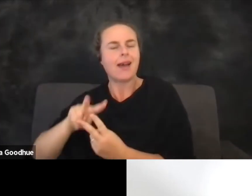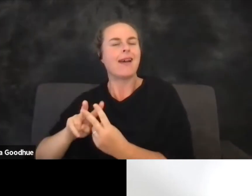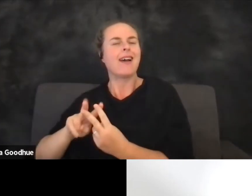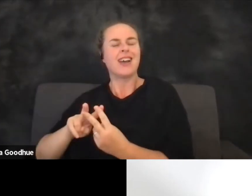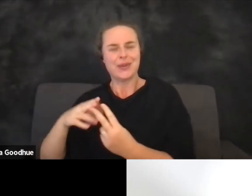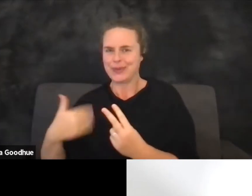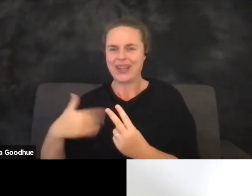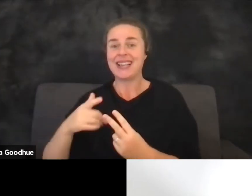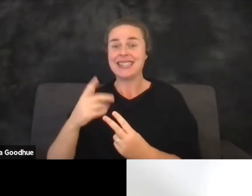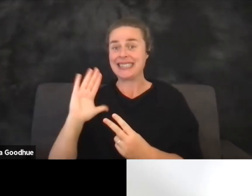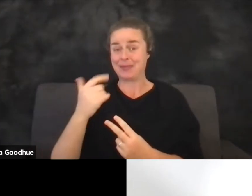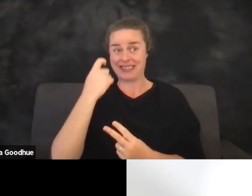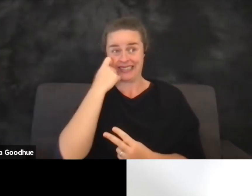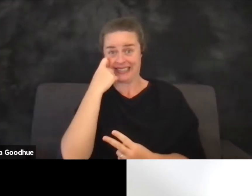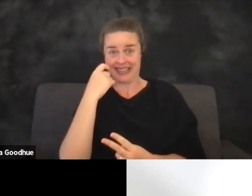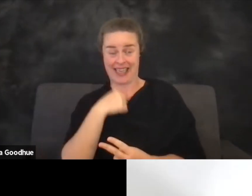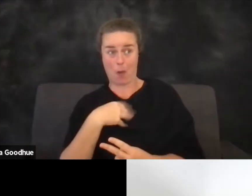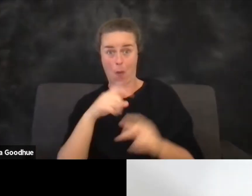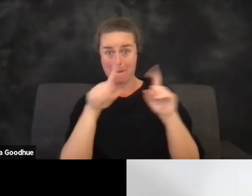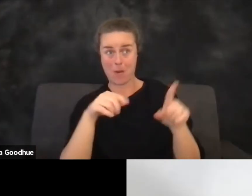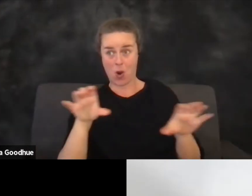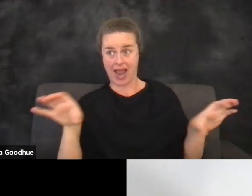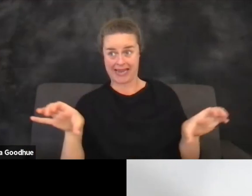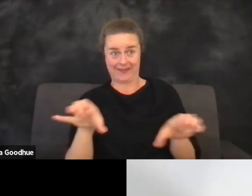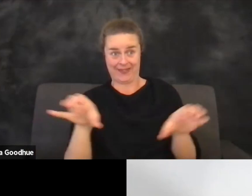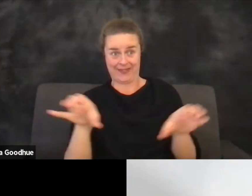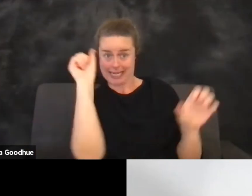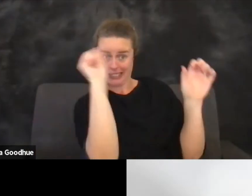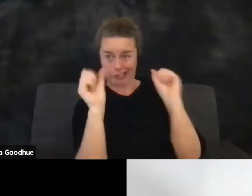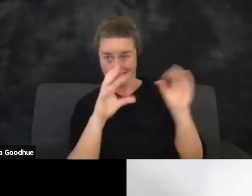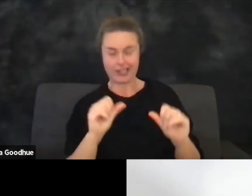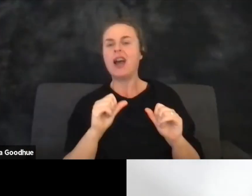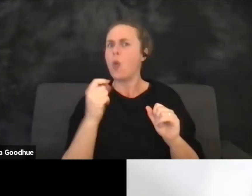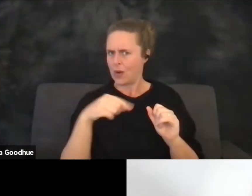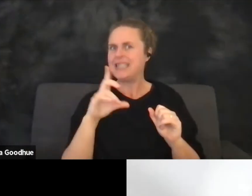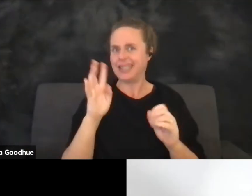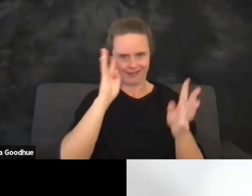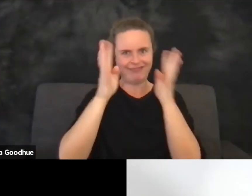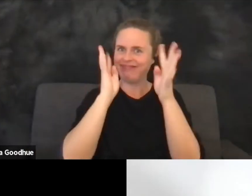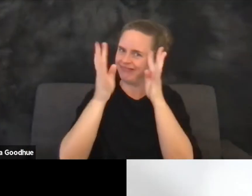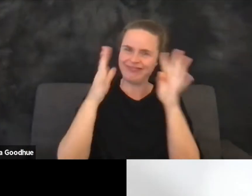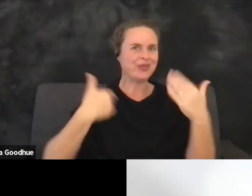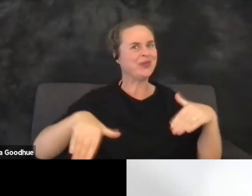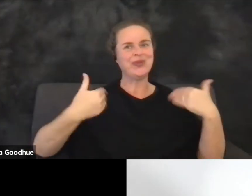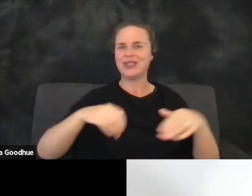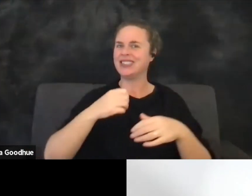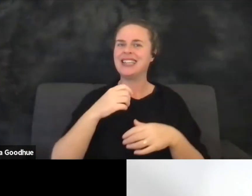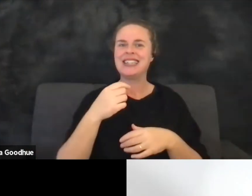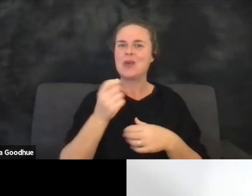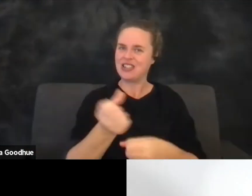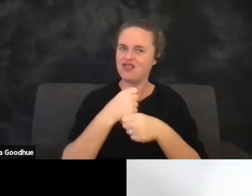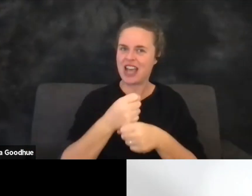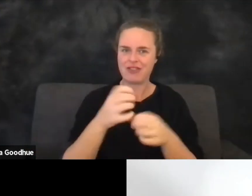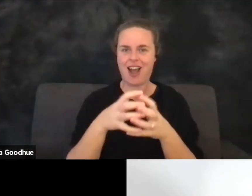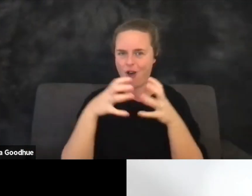generative activity, even though nobody, I think, that agreed to facilitate today had ever used it. So I just want to commend all of our